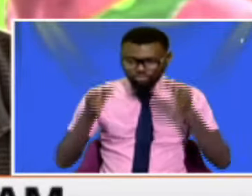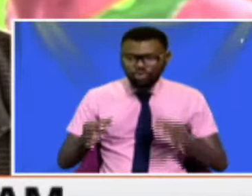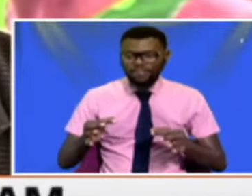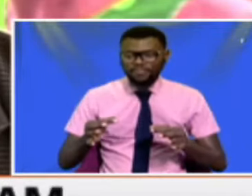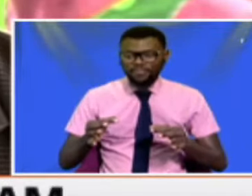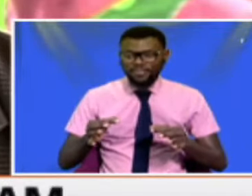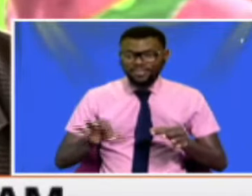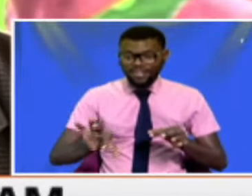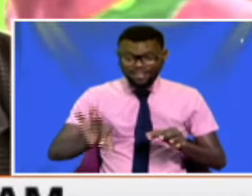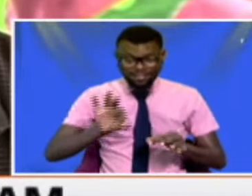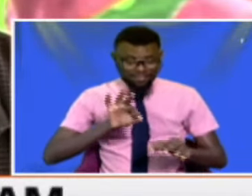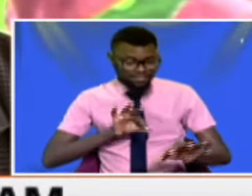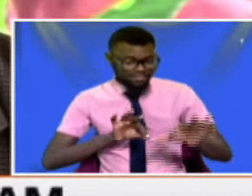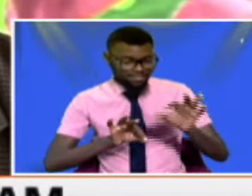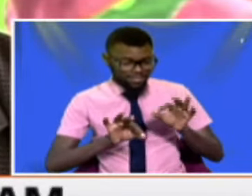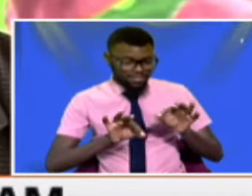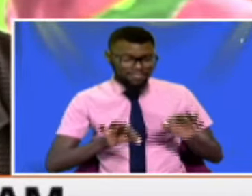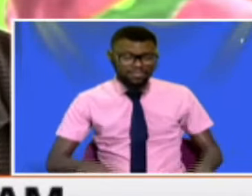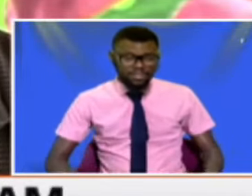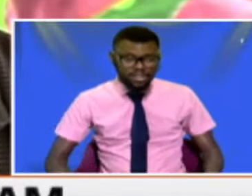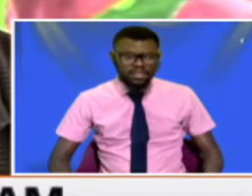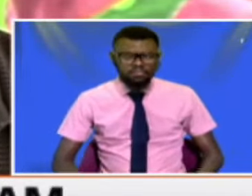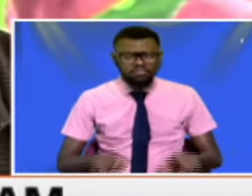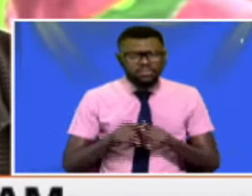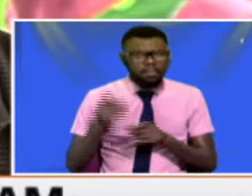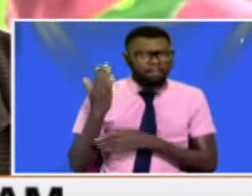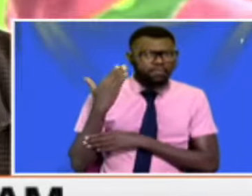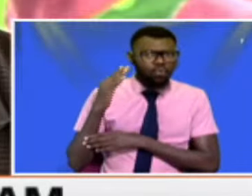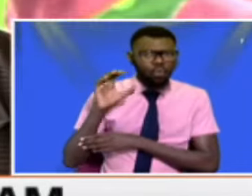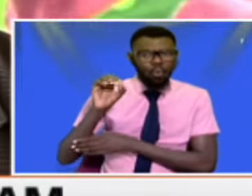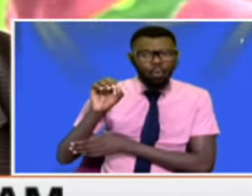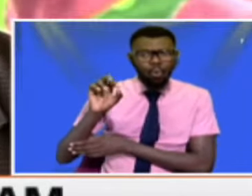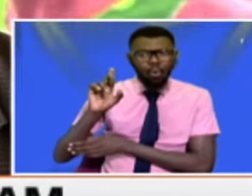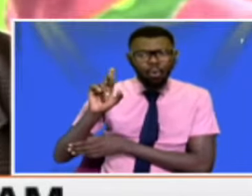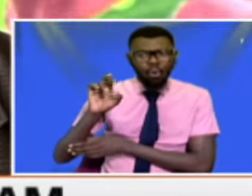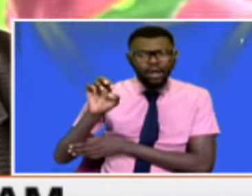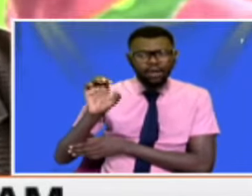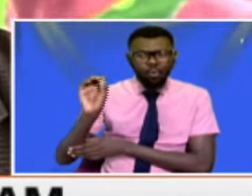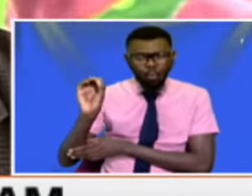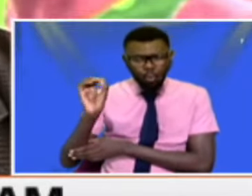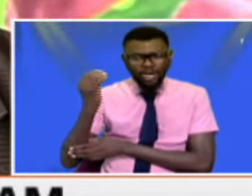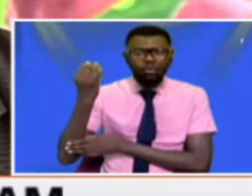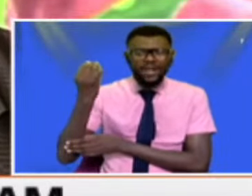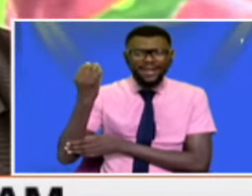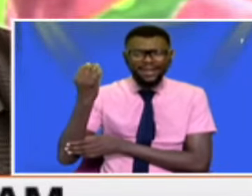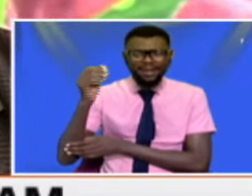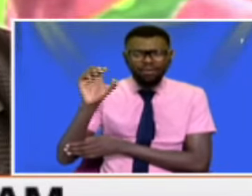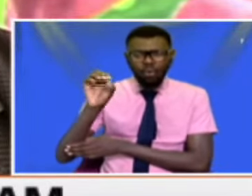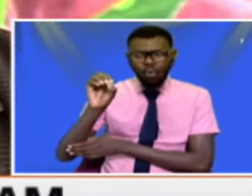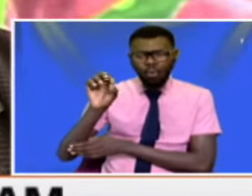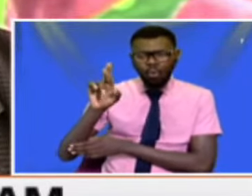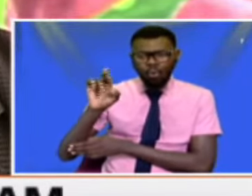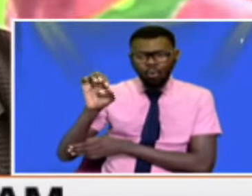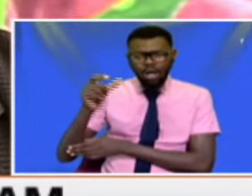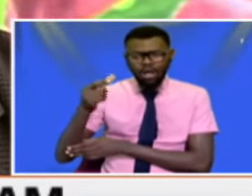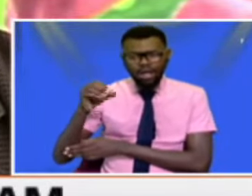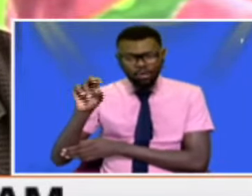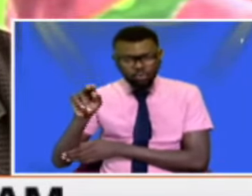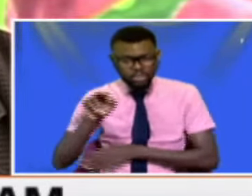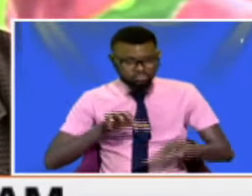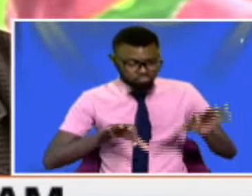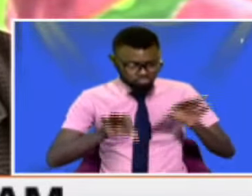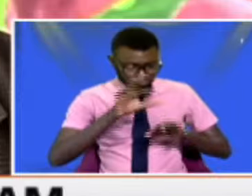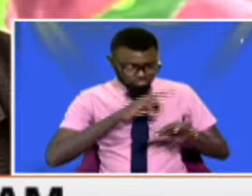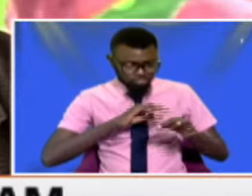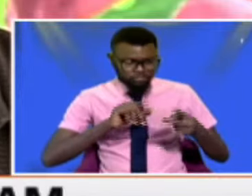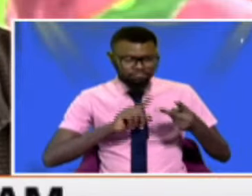that they were taken to Oregon for that trials. It also coincided with the Diamond League, which